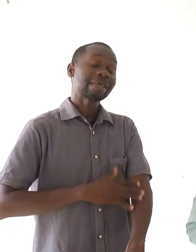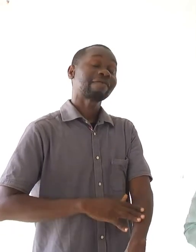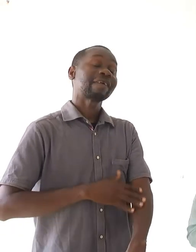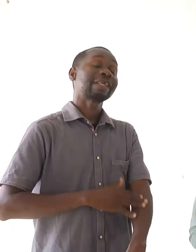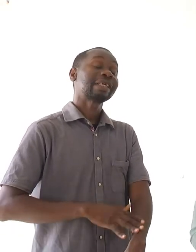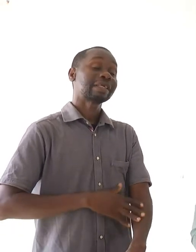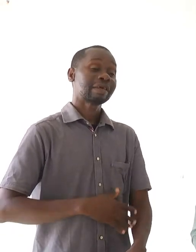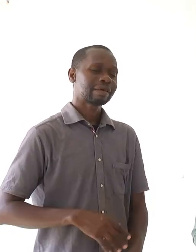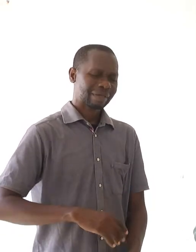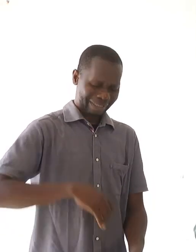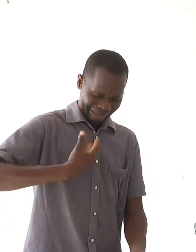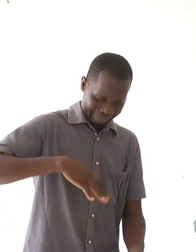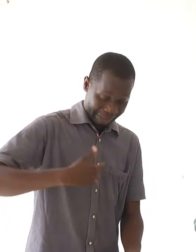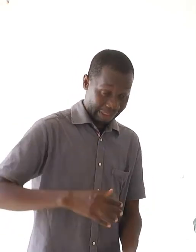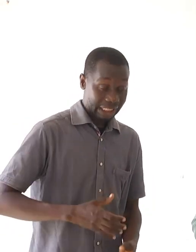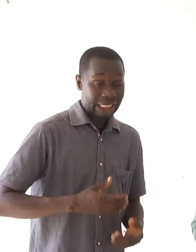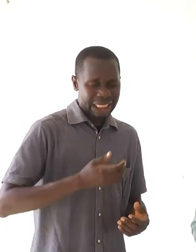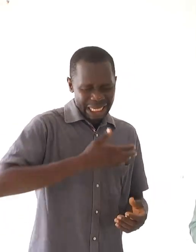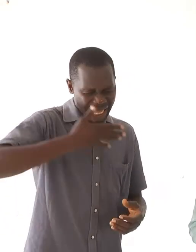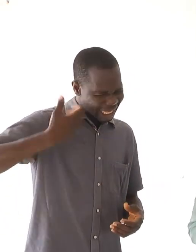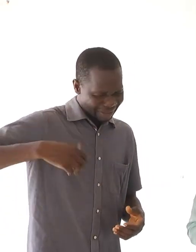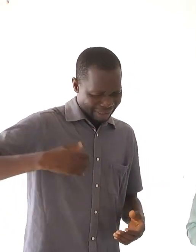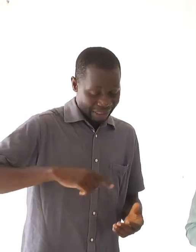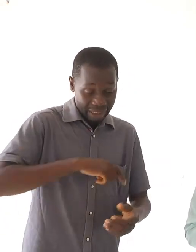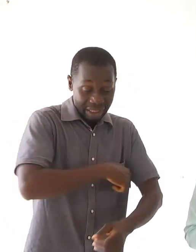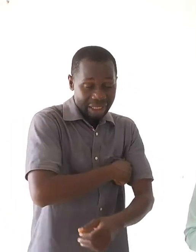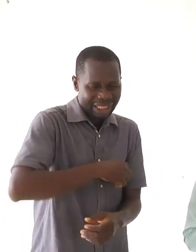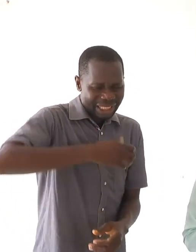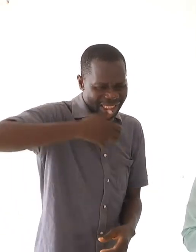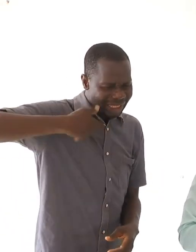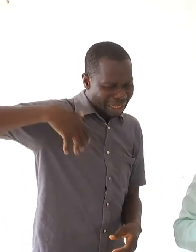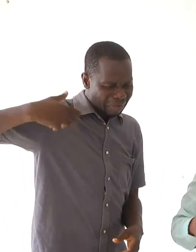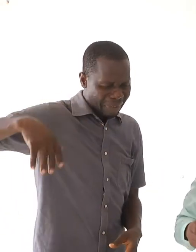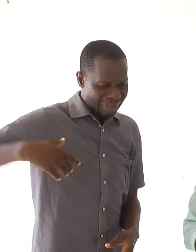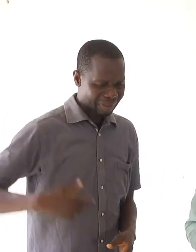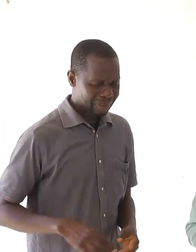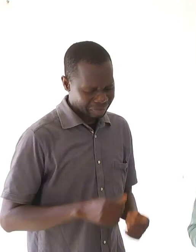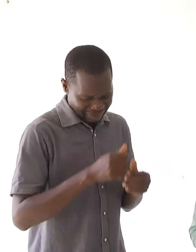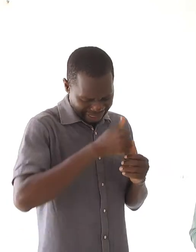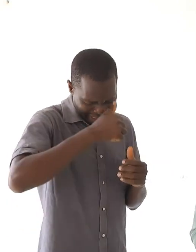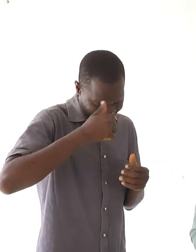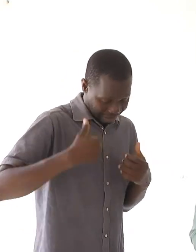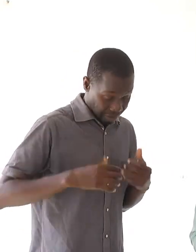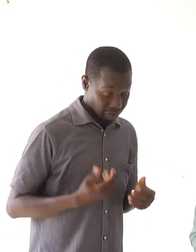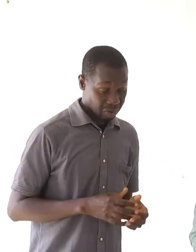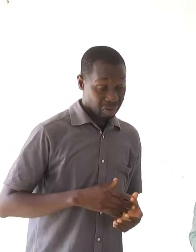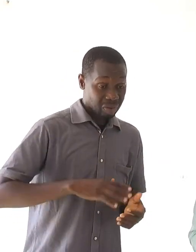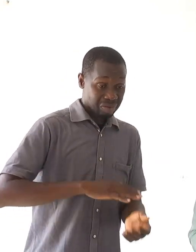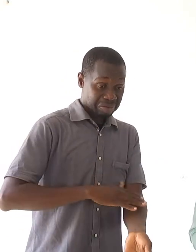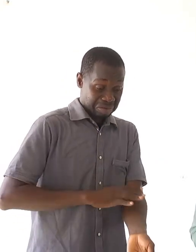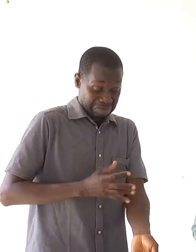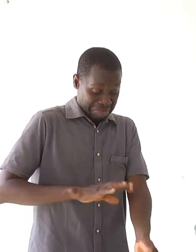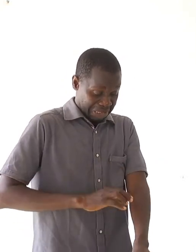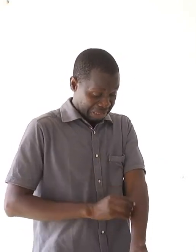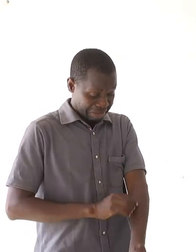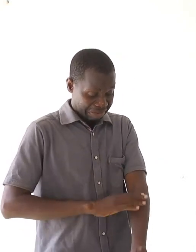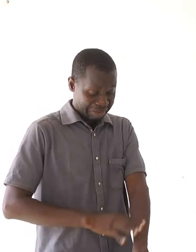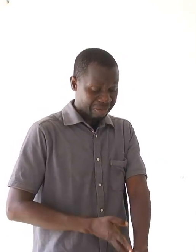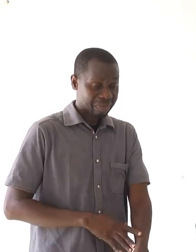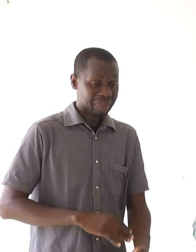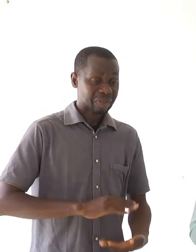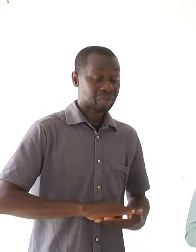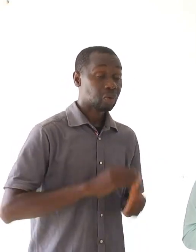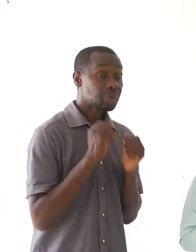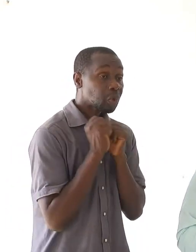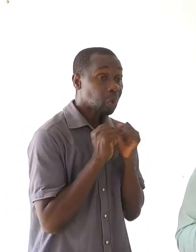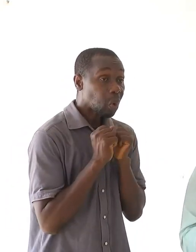feelings. Heat regulation, body temperature. If the place is hot, your skin has some mechanism it does to keep you